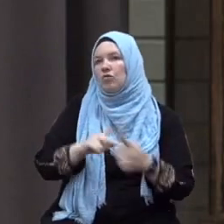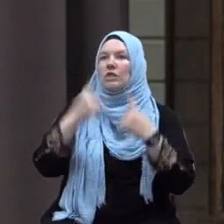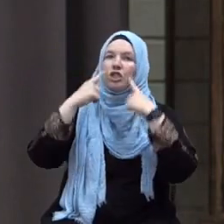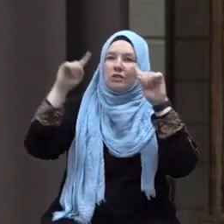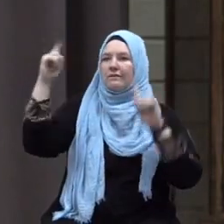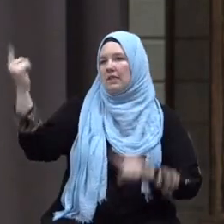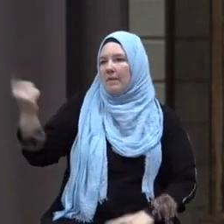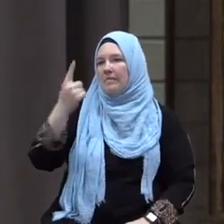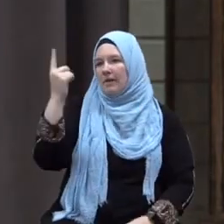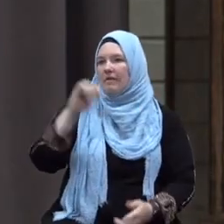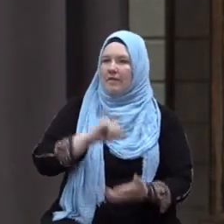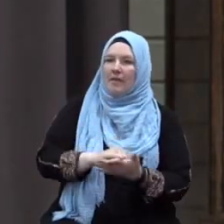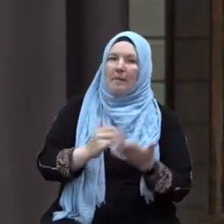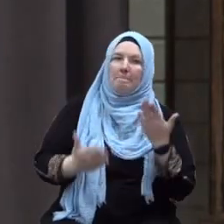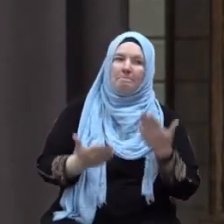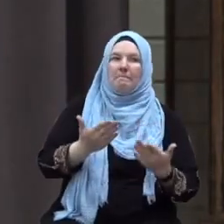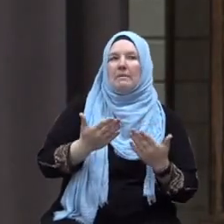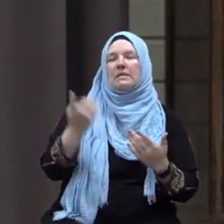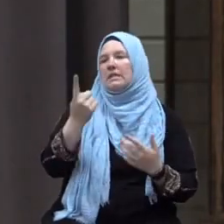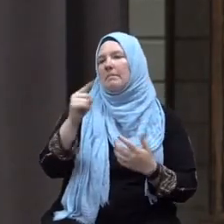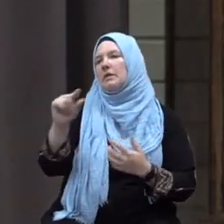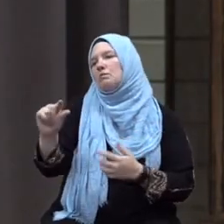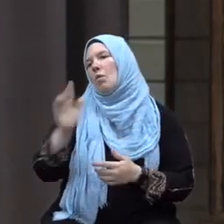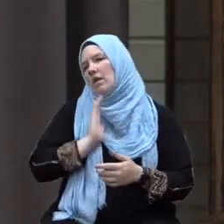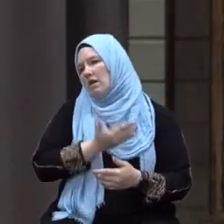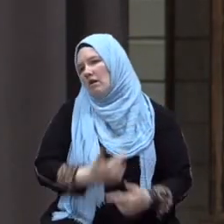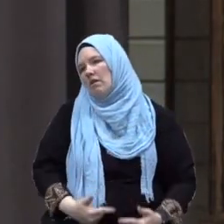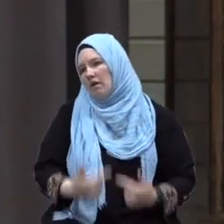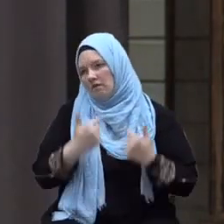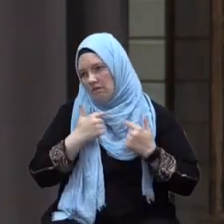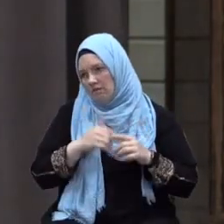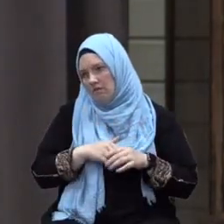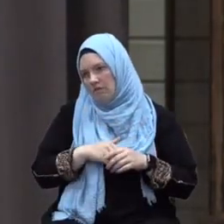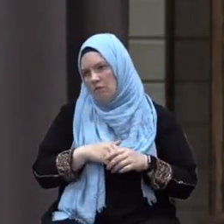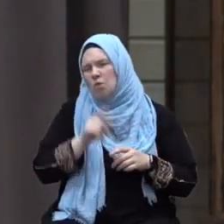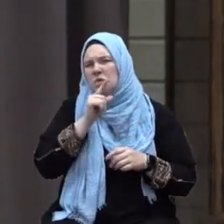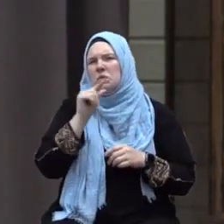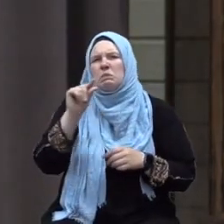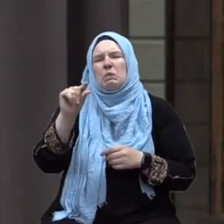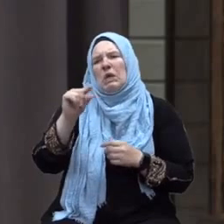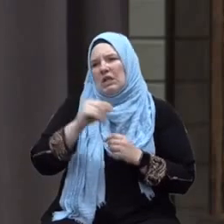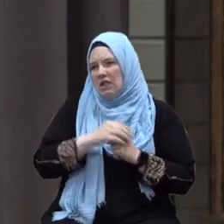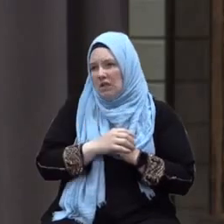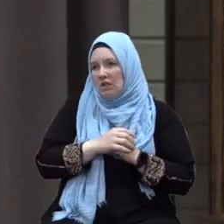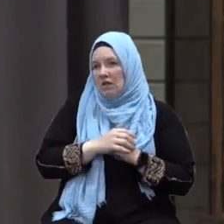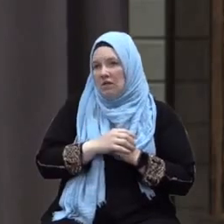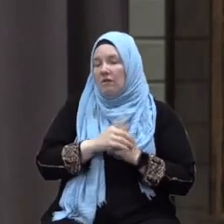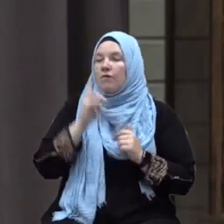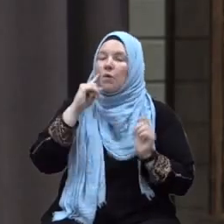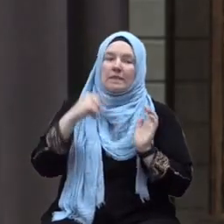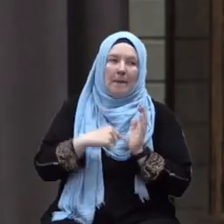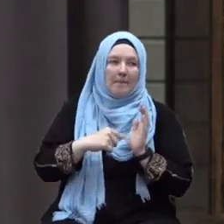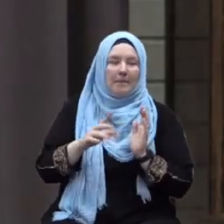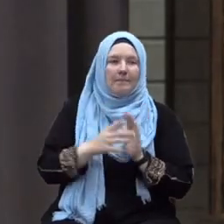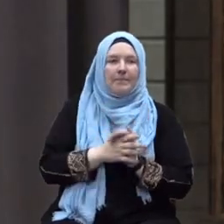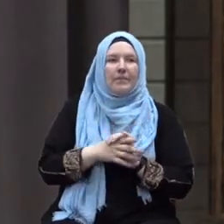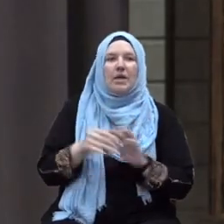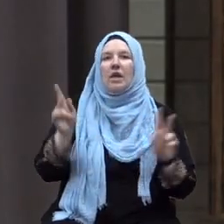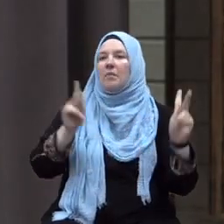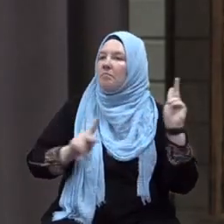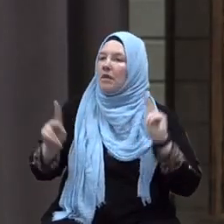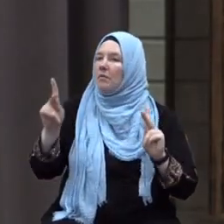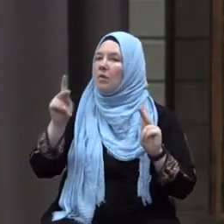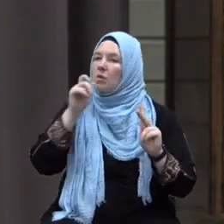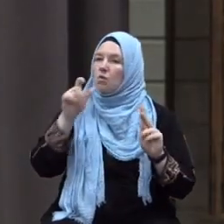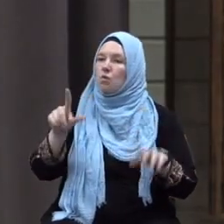achieve something that may be very small in our life. Very small. Look, for example, people who spend